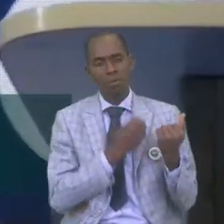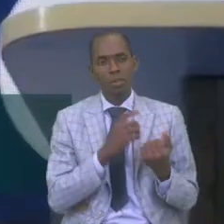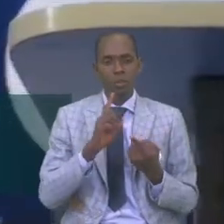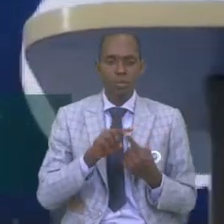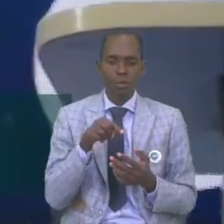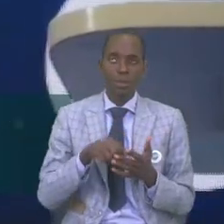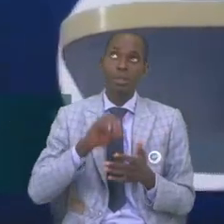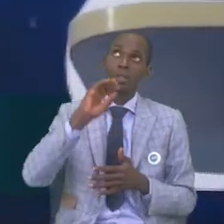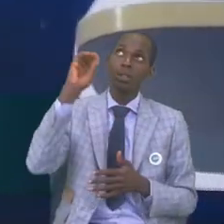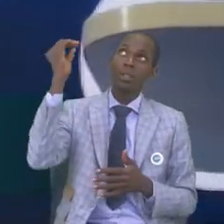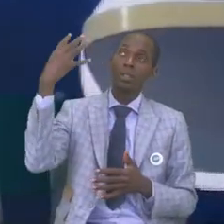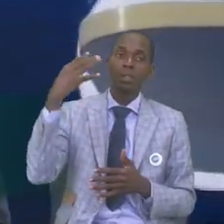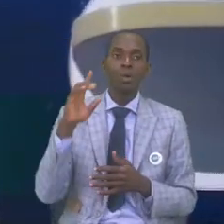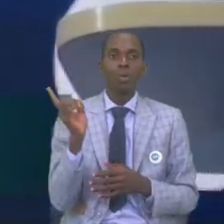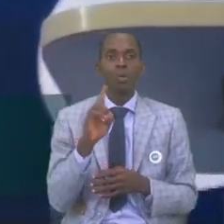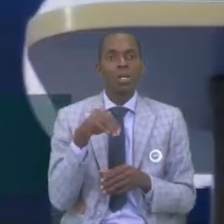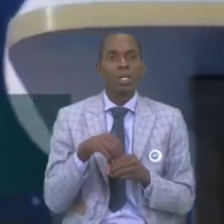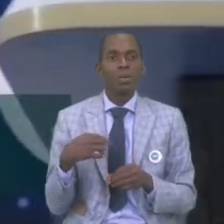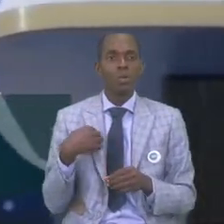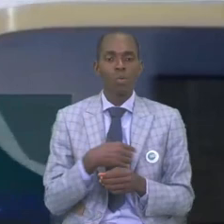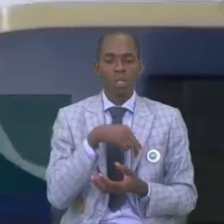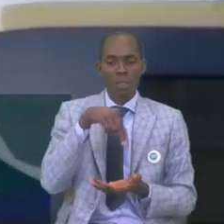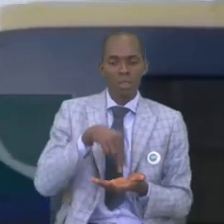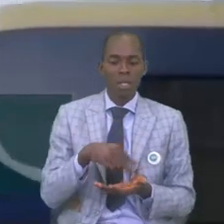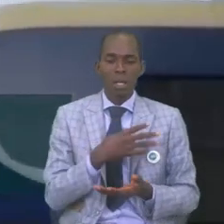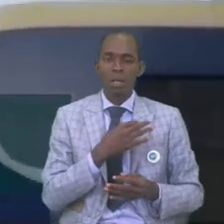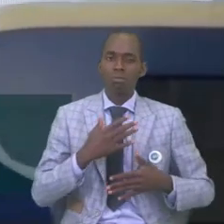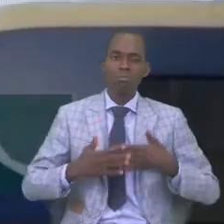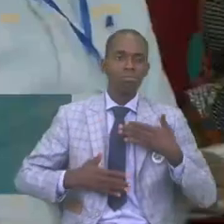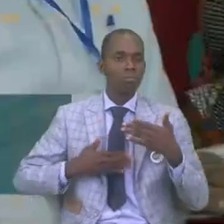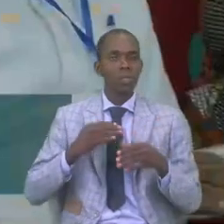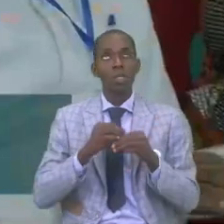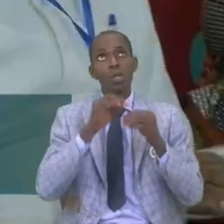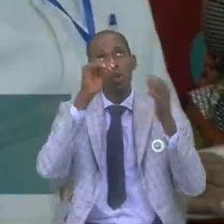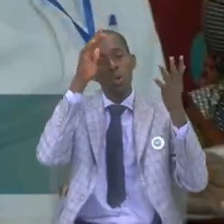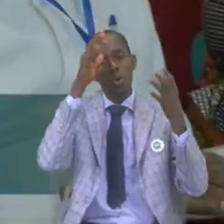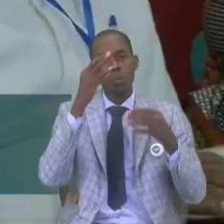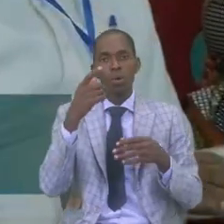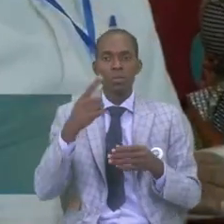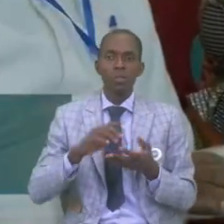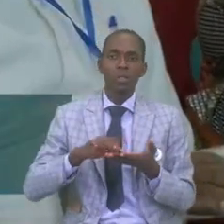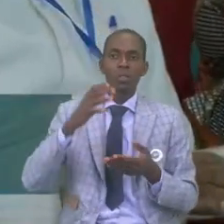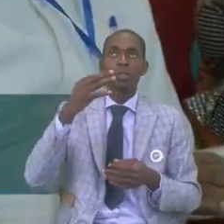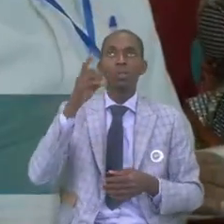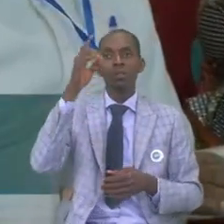wherein we stand and rejoice in hope of the glory of God.